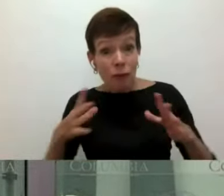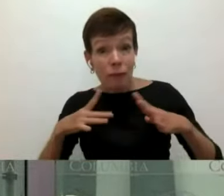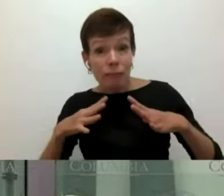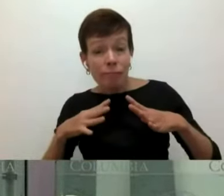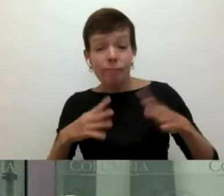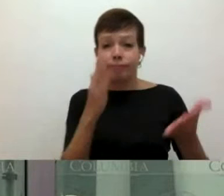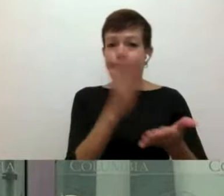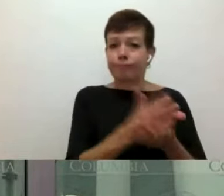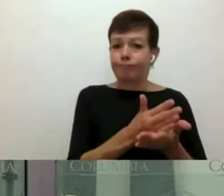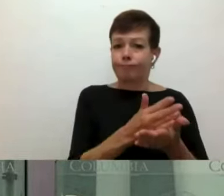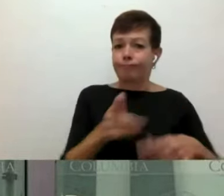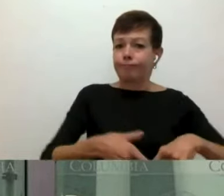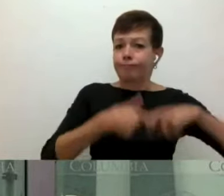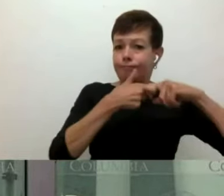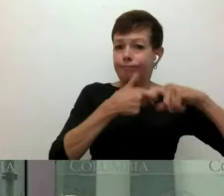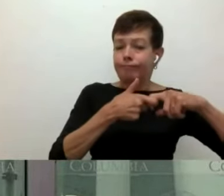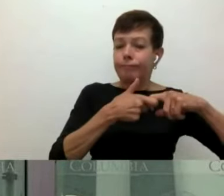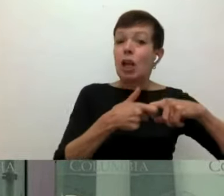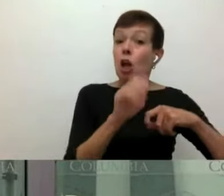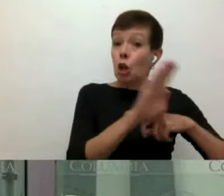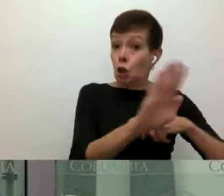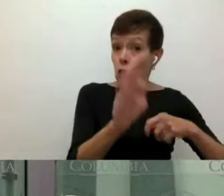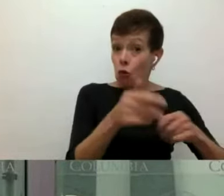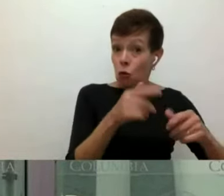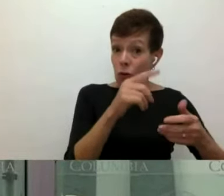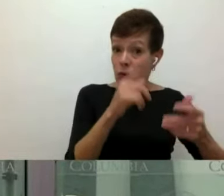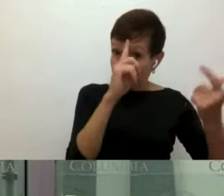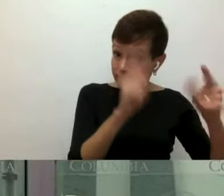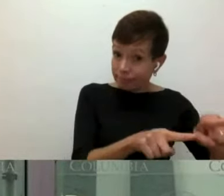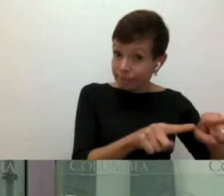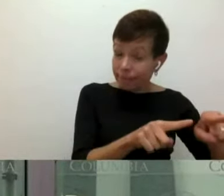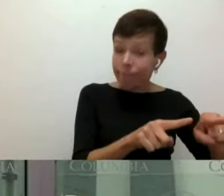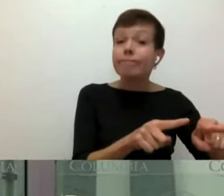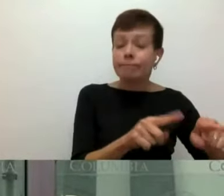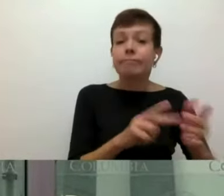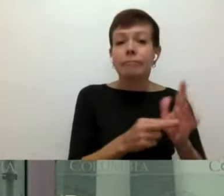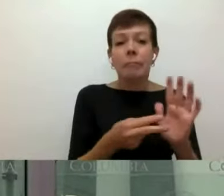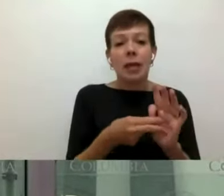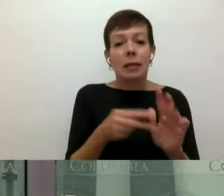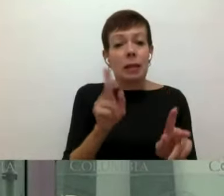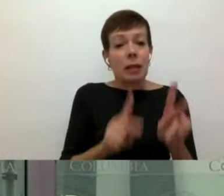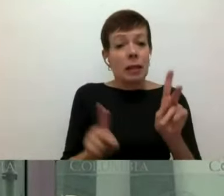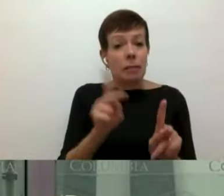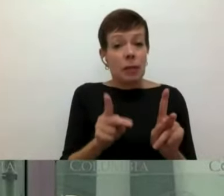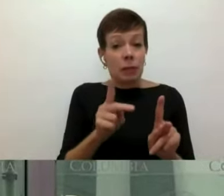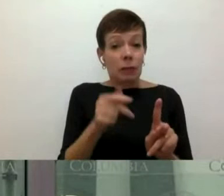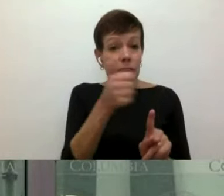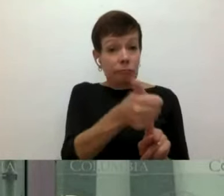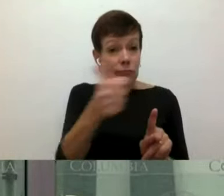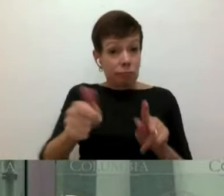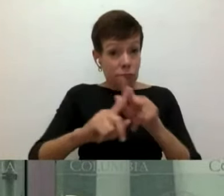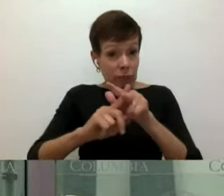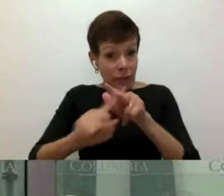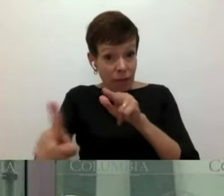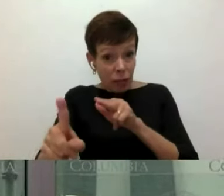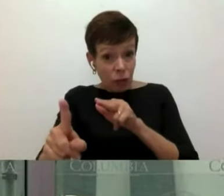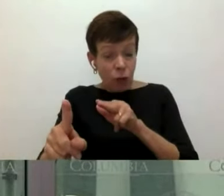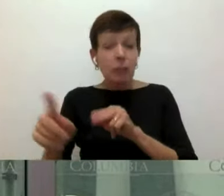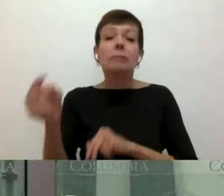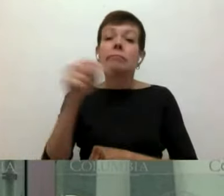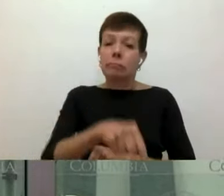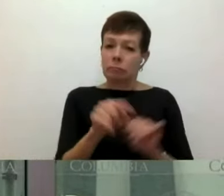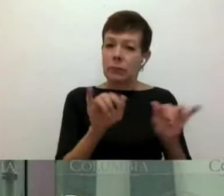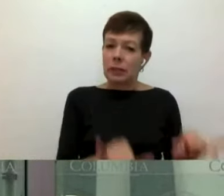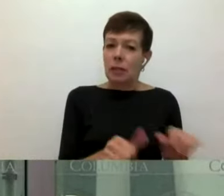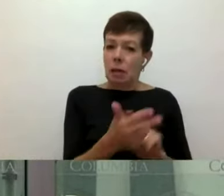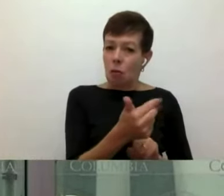days. Your help made a monumental difference in our ability to ensure that people who were evacuated and